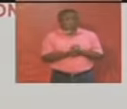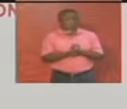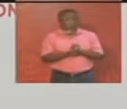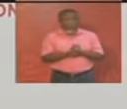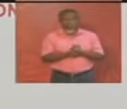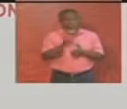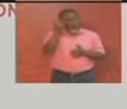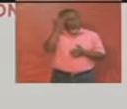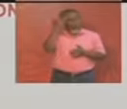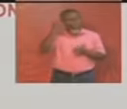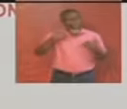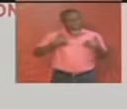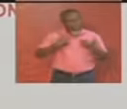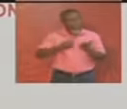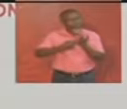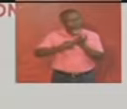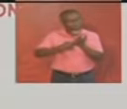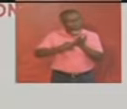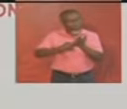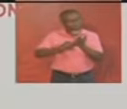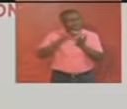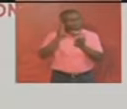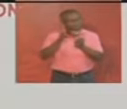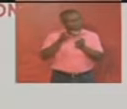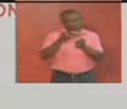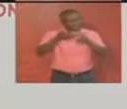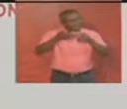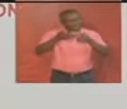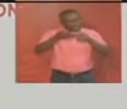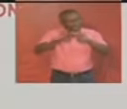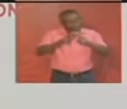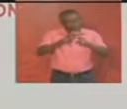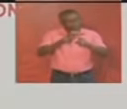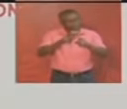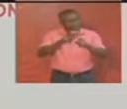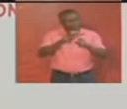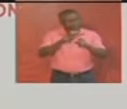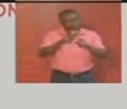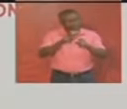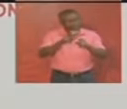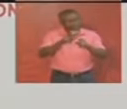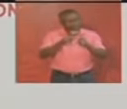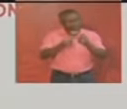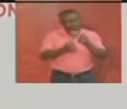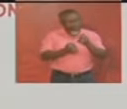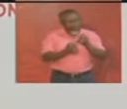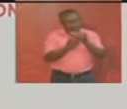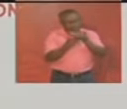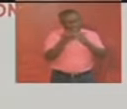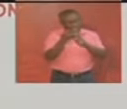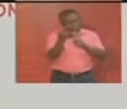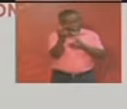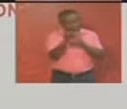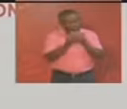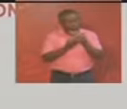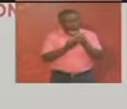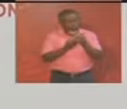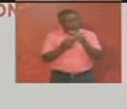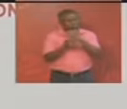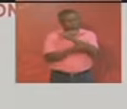were discussions that would have touched both upon COVID management and upon vaccine delivery and acquisition, and that as